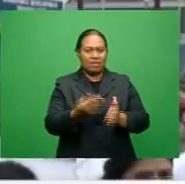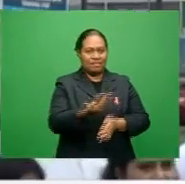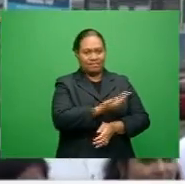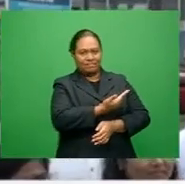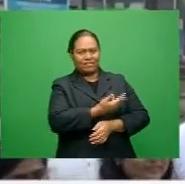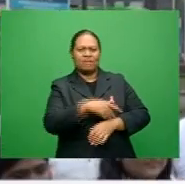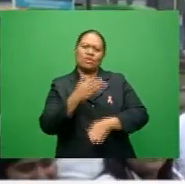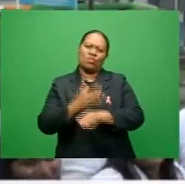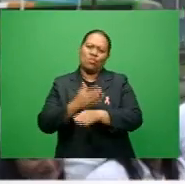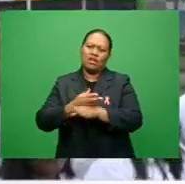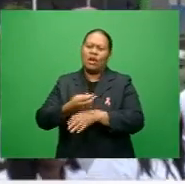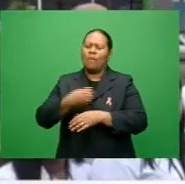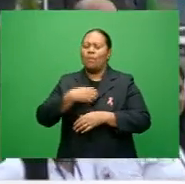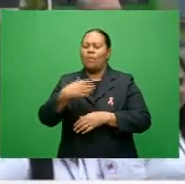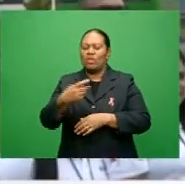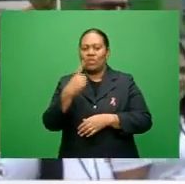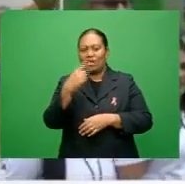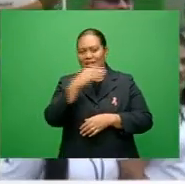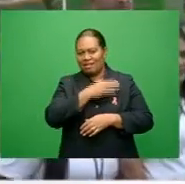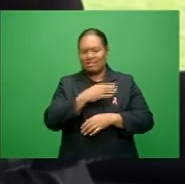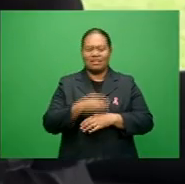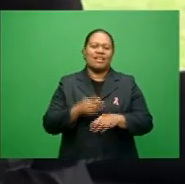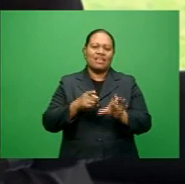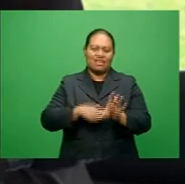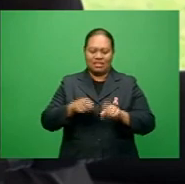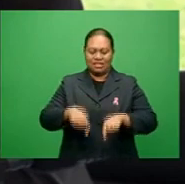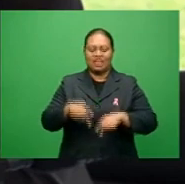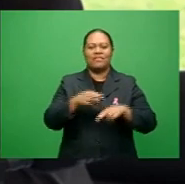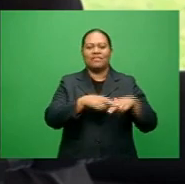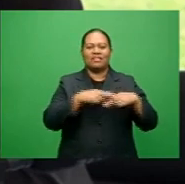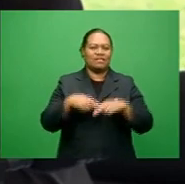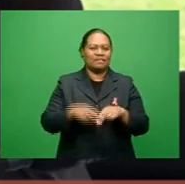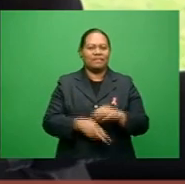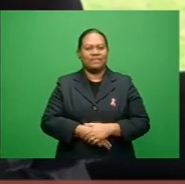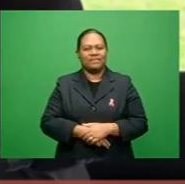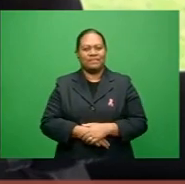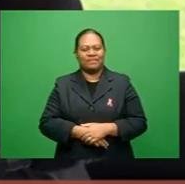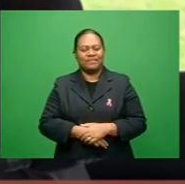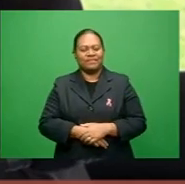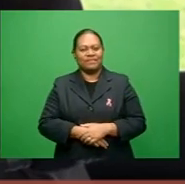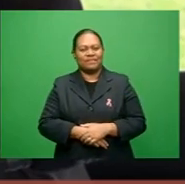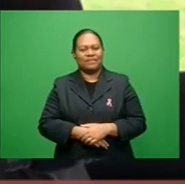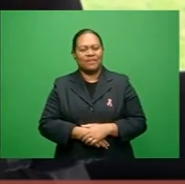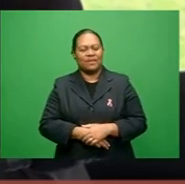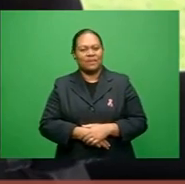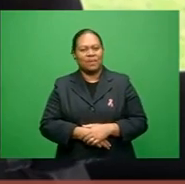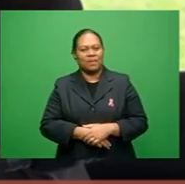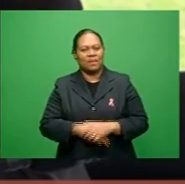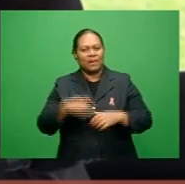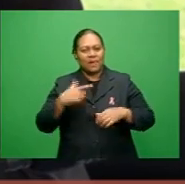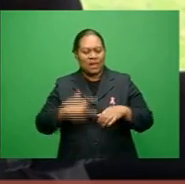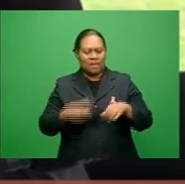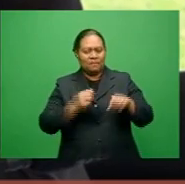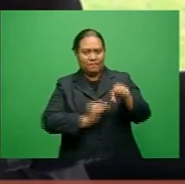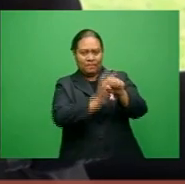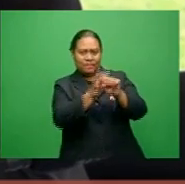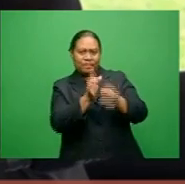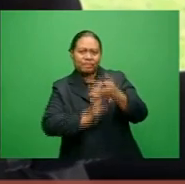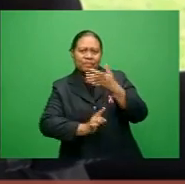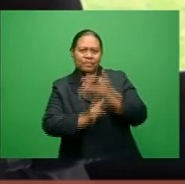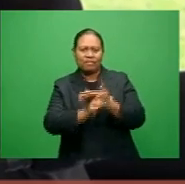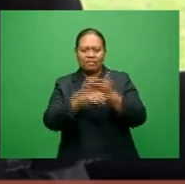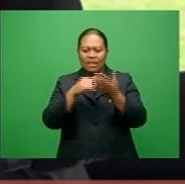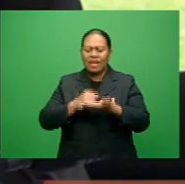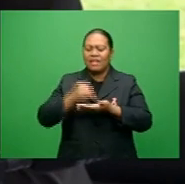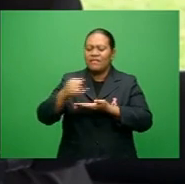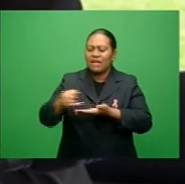in Fiji for more than 100 years. Due to the pandemic, investment plans of some businesses